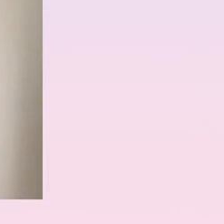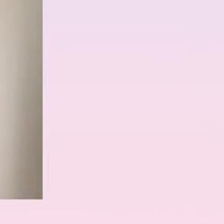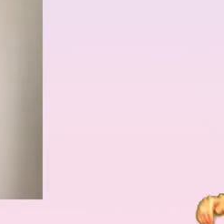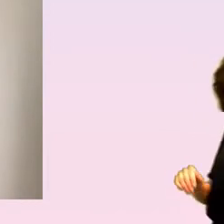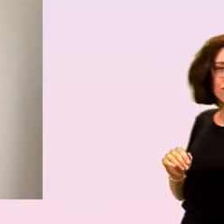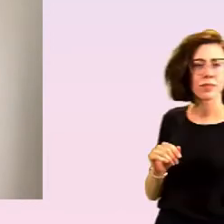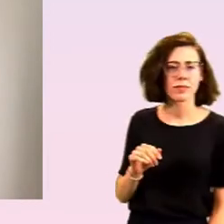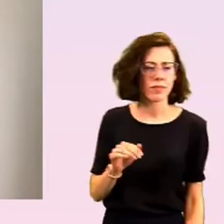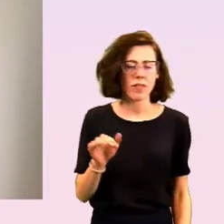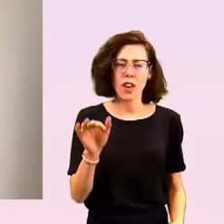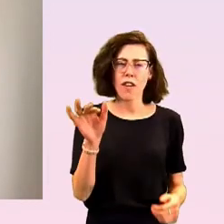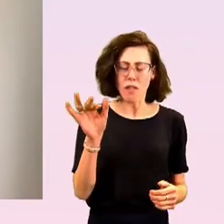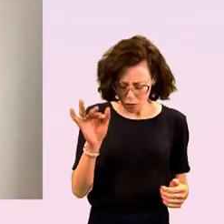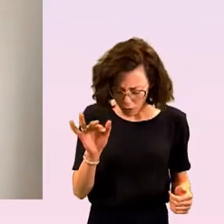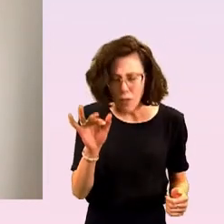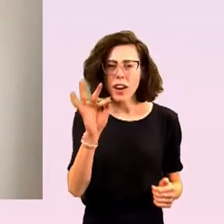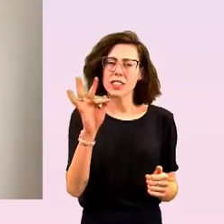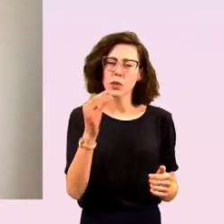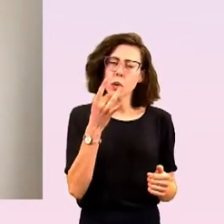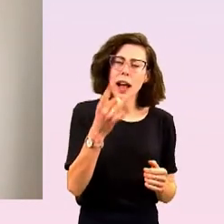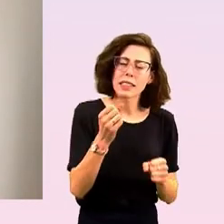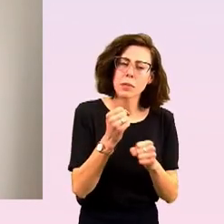follow up on your observations by also,